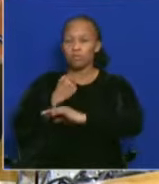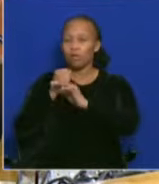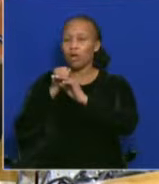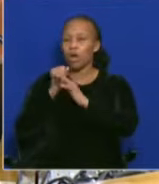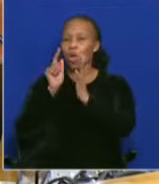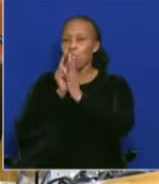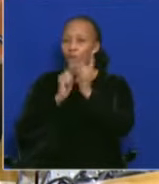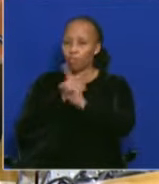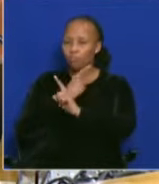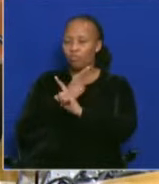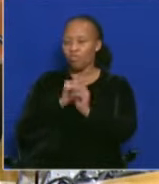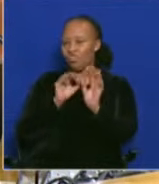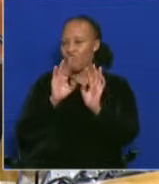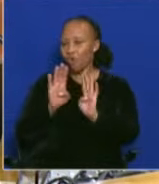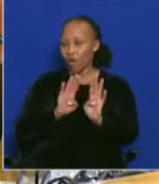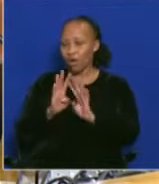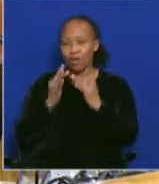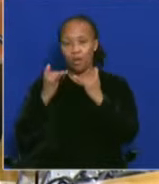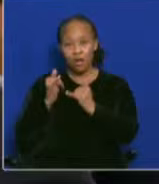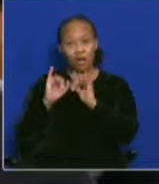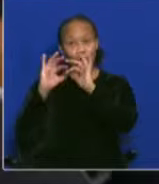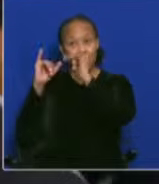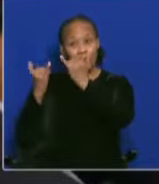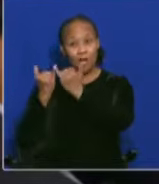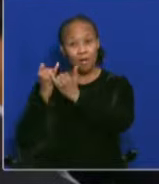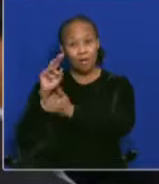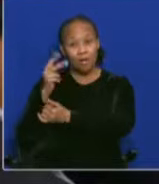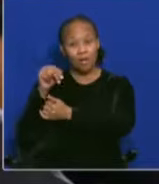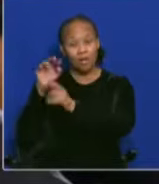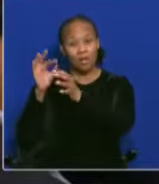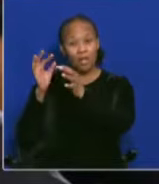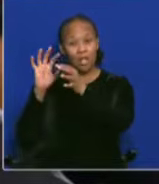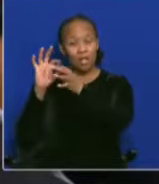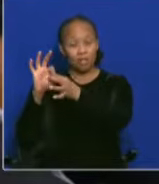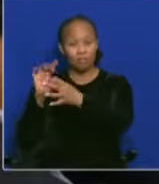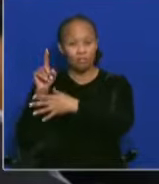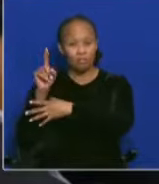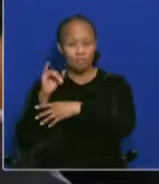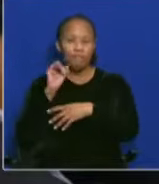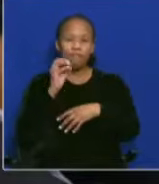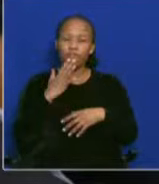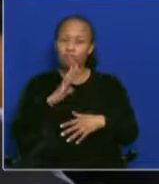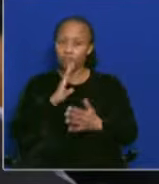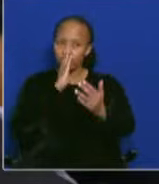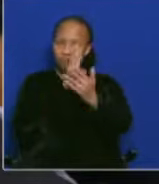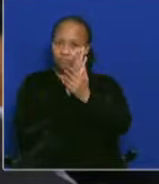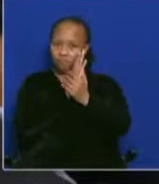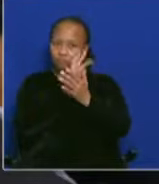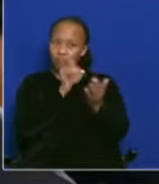Carney Links respectfully places the following facts before the Commission.